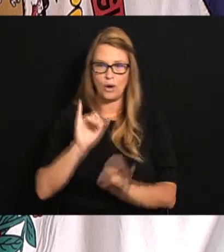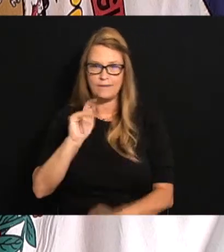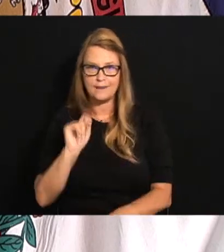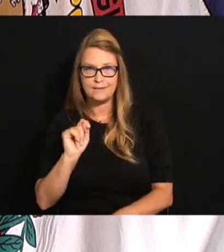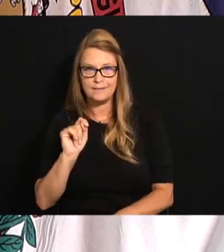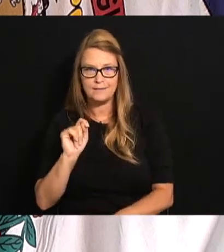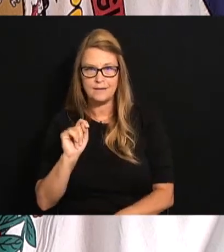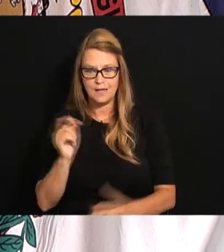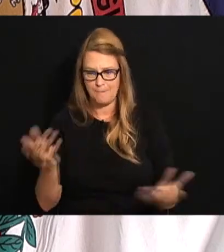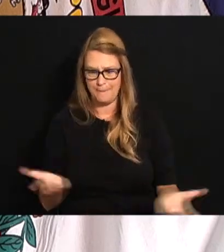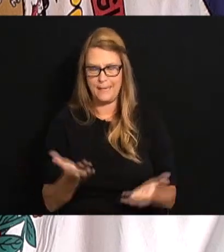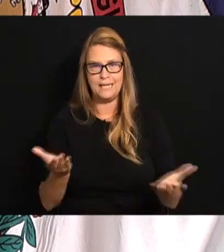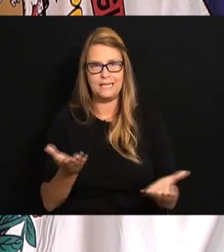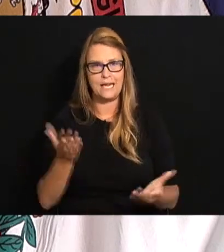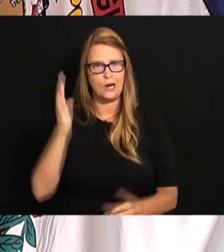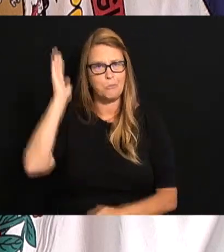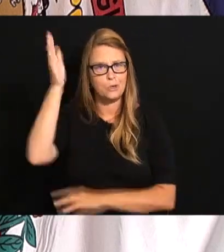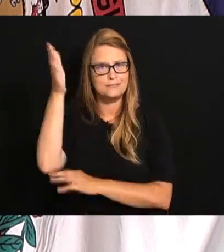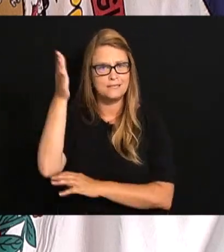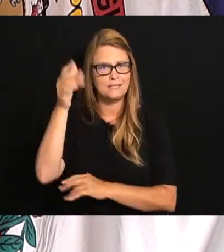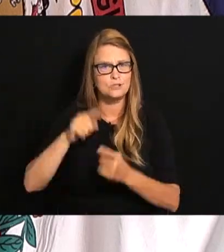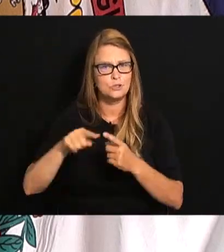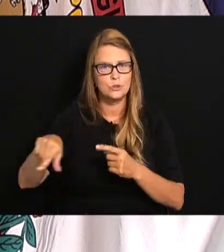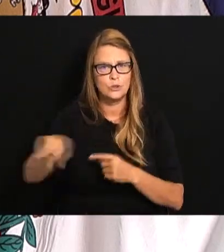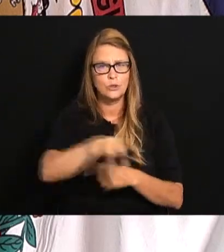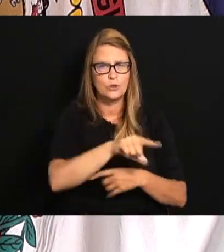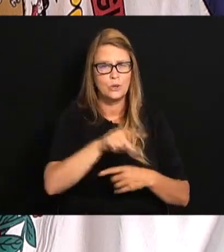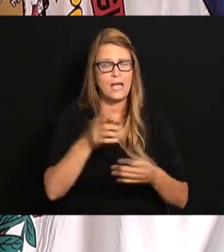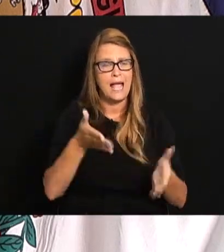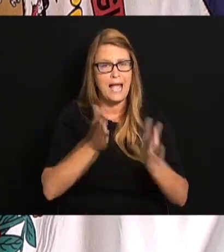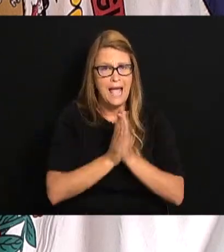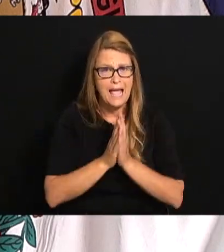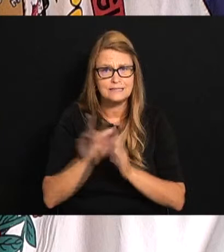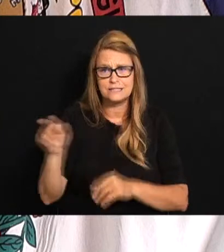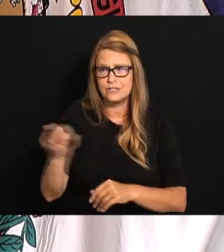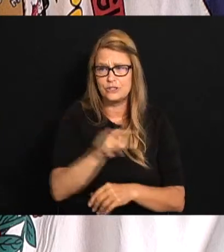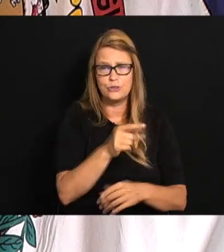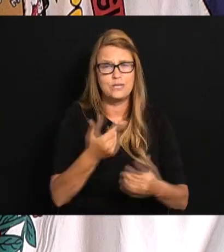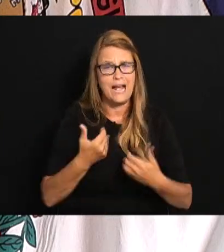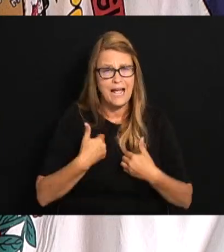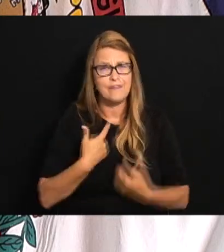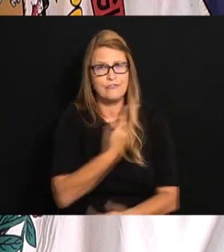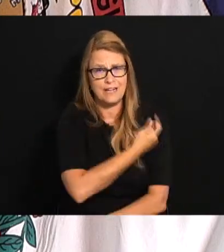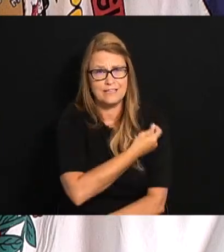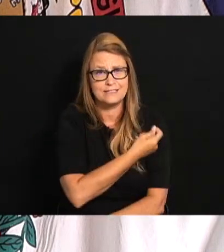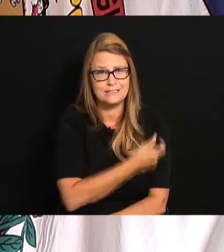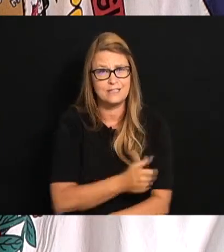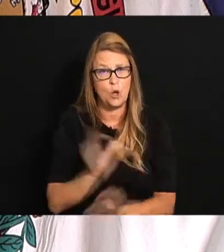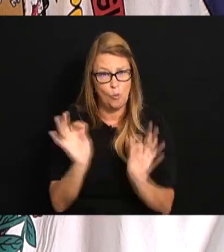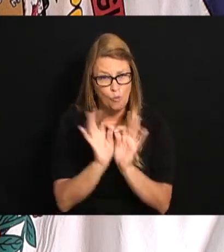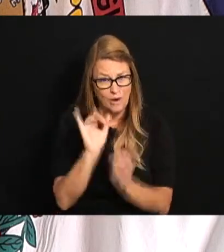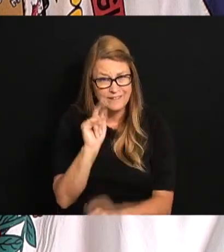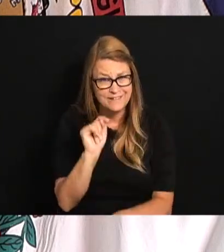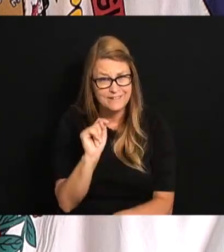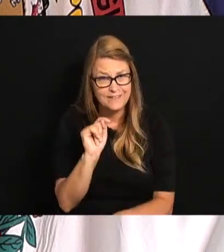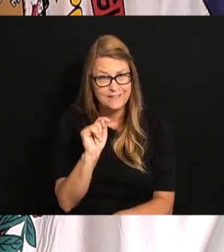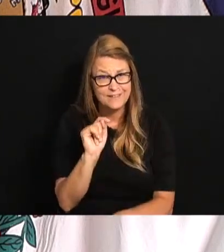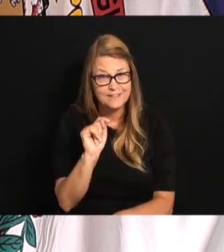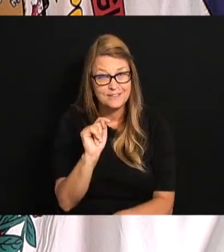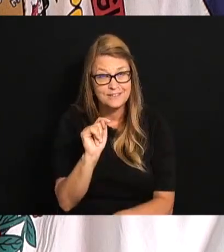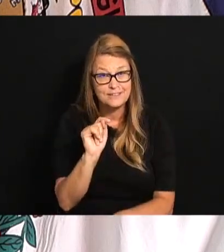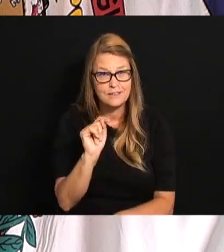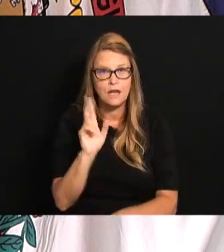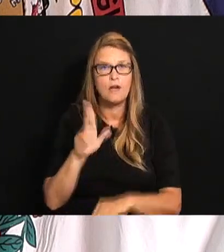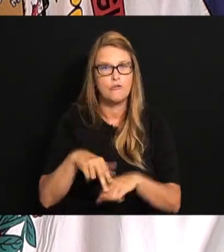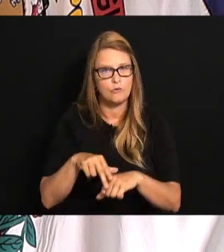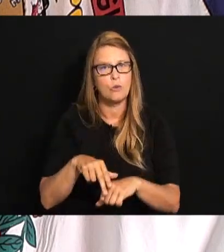it being here and asking people to consider to go get that vaccine? Is it worth it? Well, of